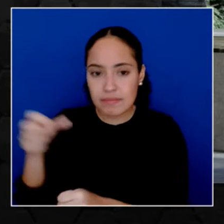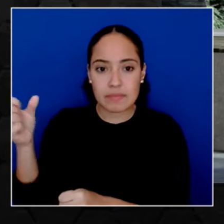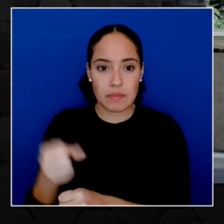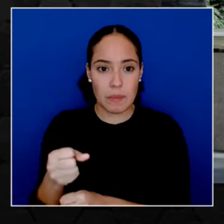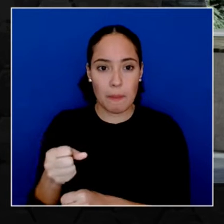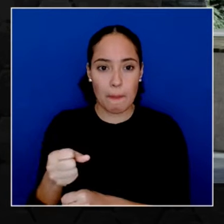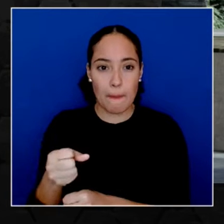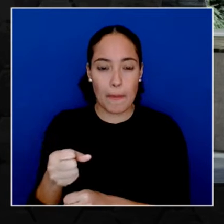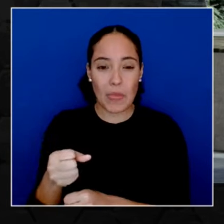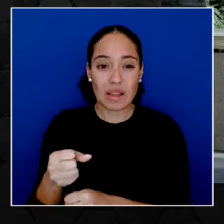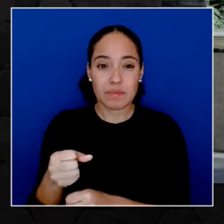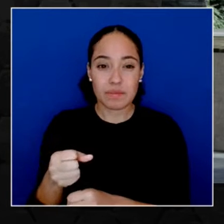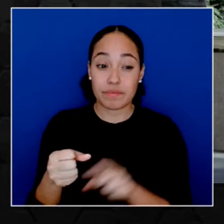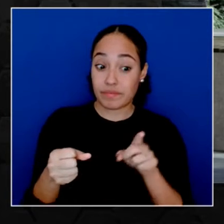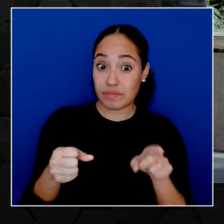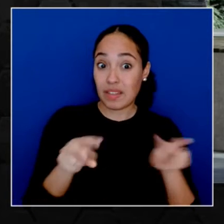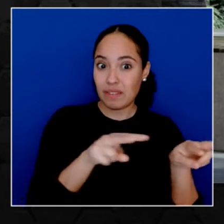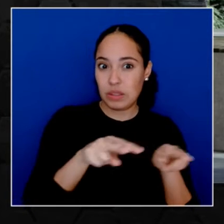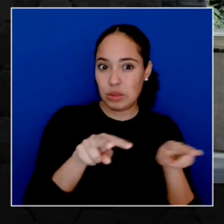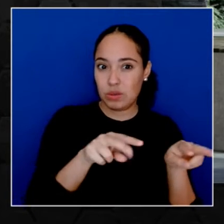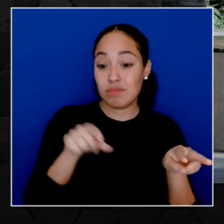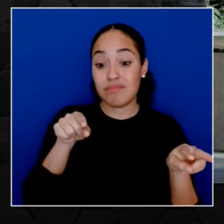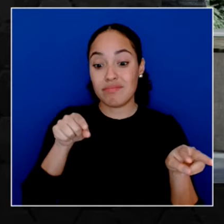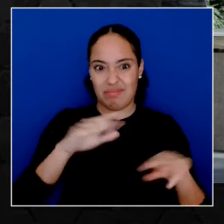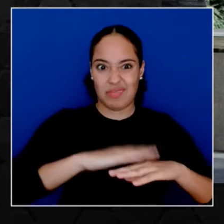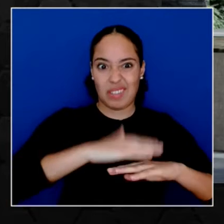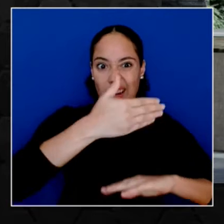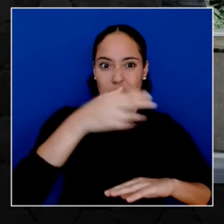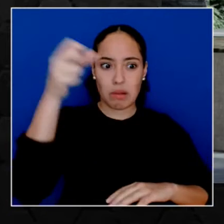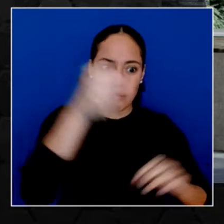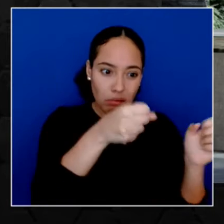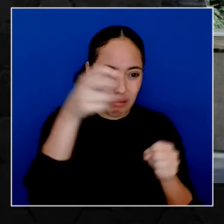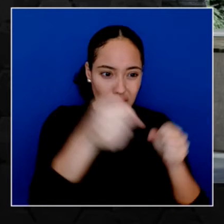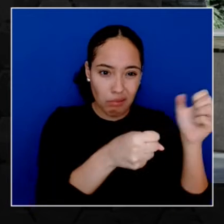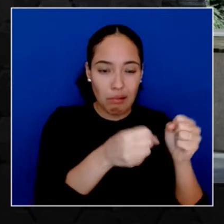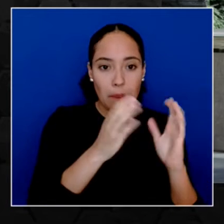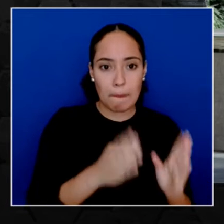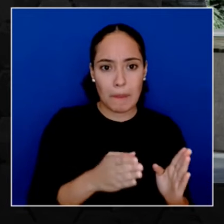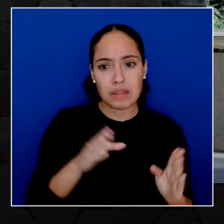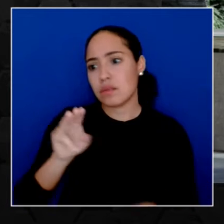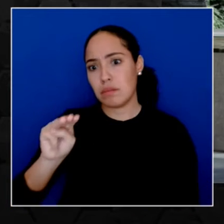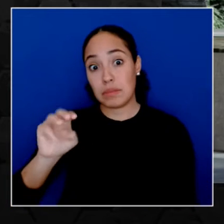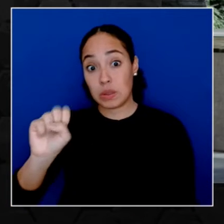anything in your laptop. So yeah, this was a very big advantages of Microsoft Learn.